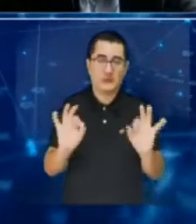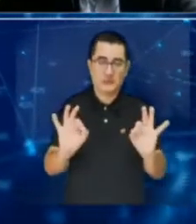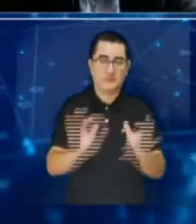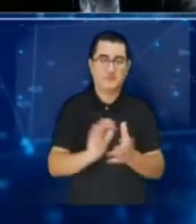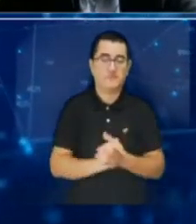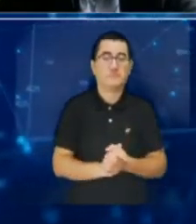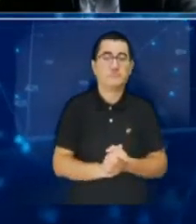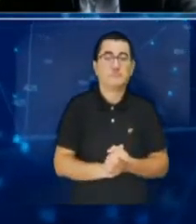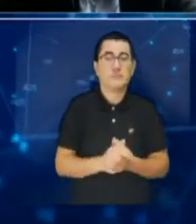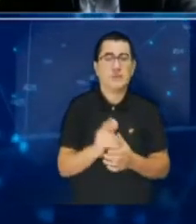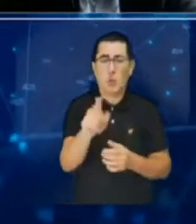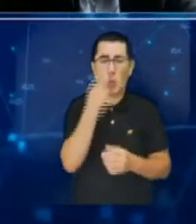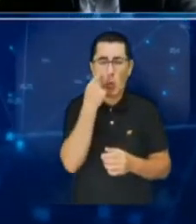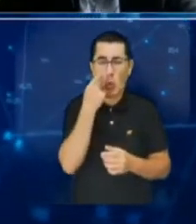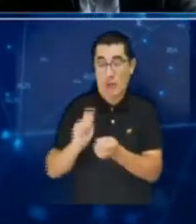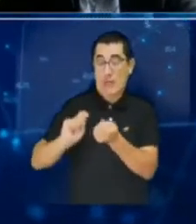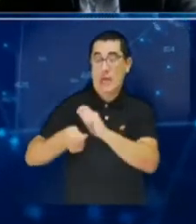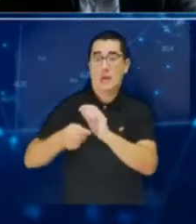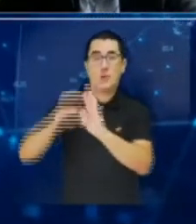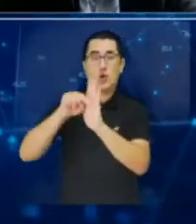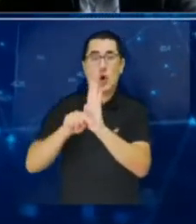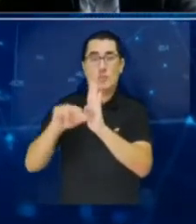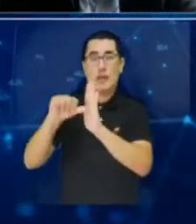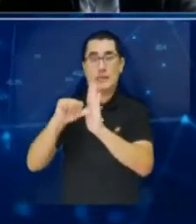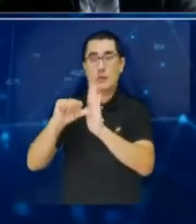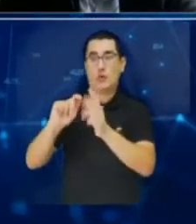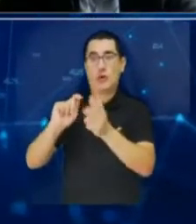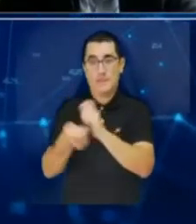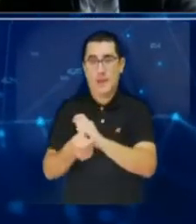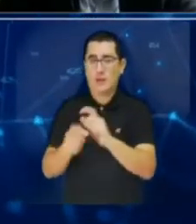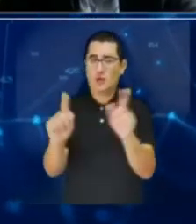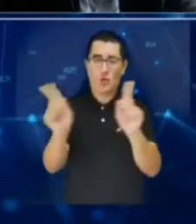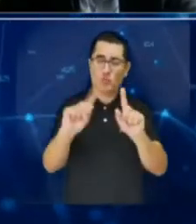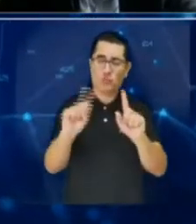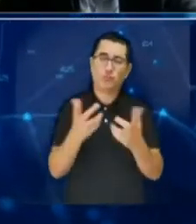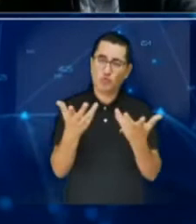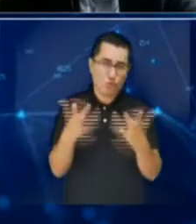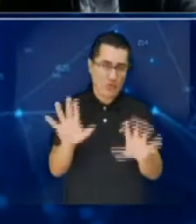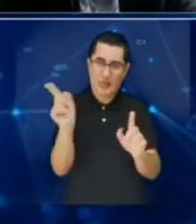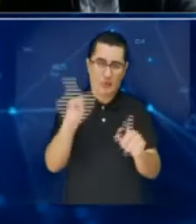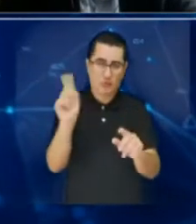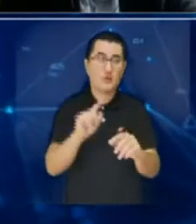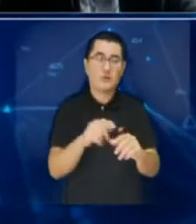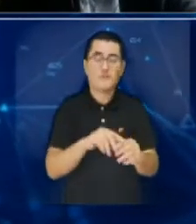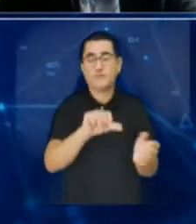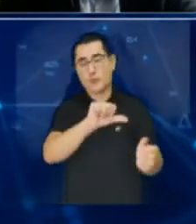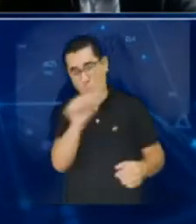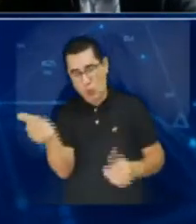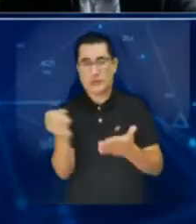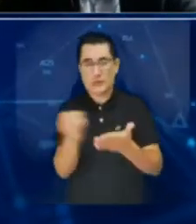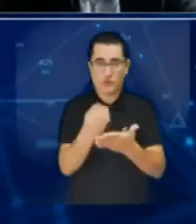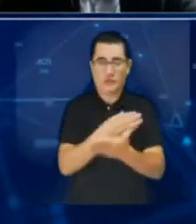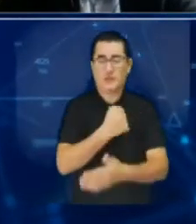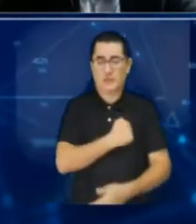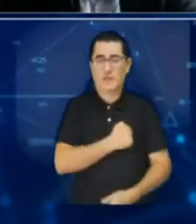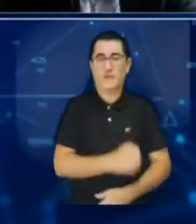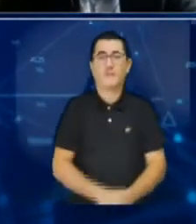adjust regulatory aspects, but it's not a change, a complete change in Article 5. At least that's not what is expected.